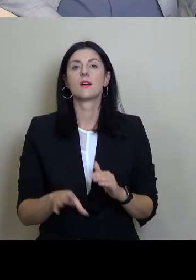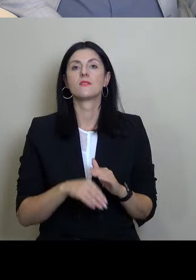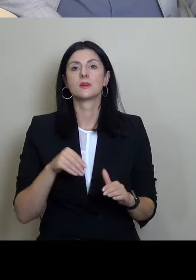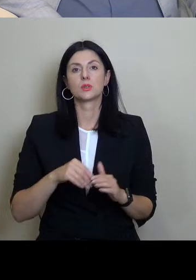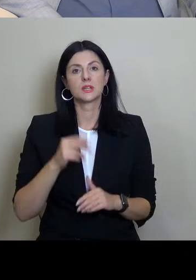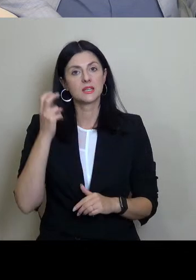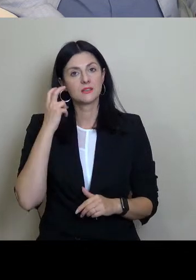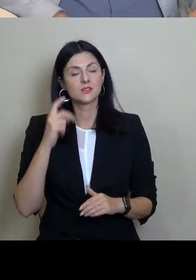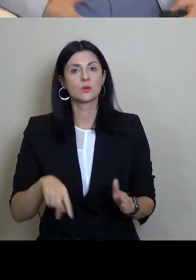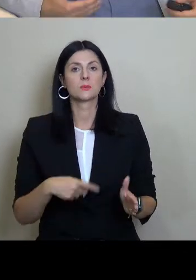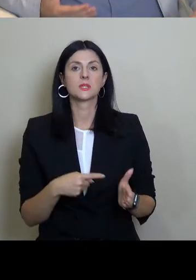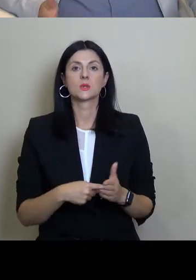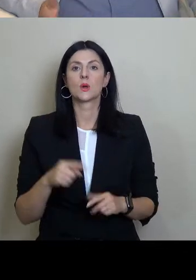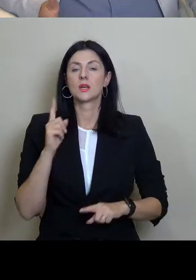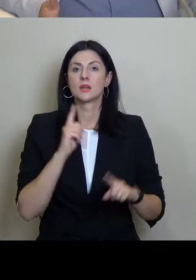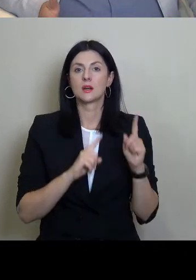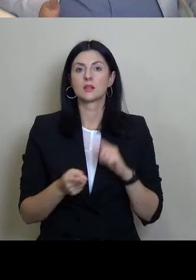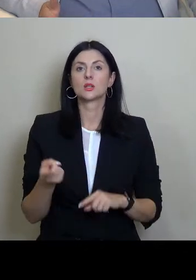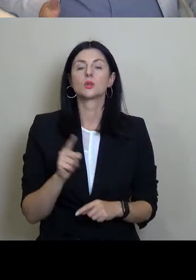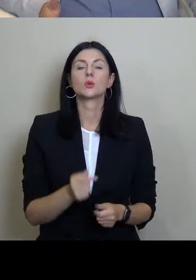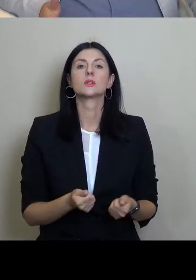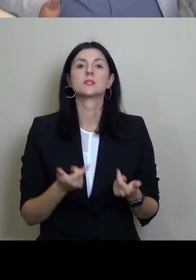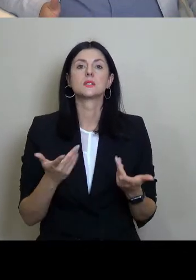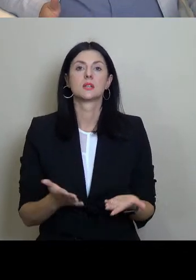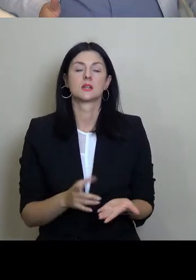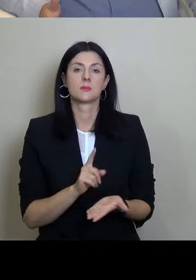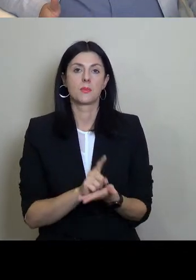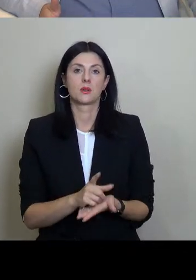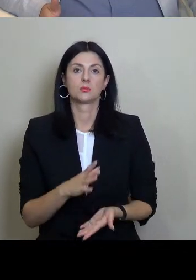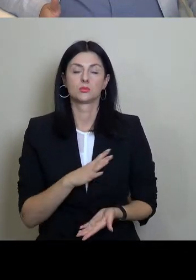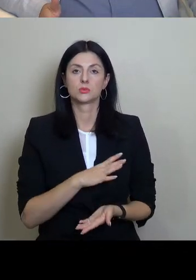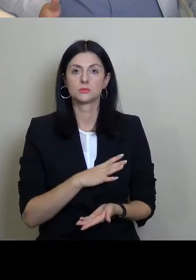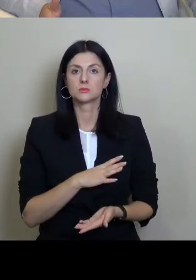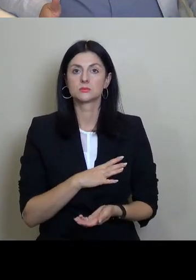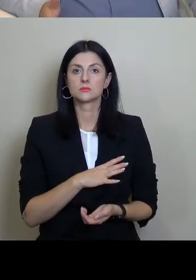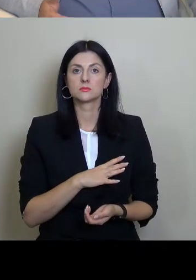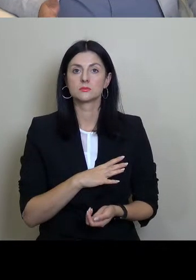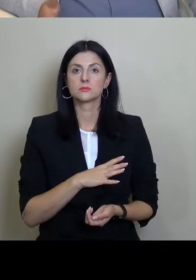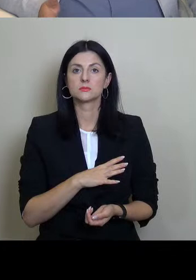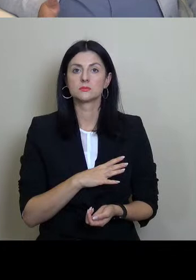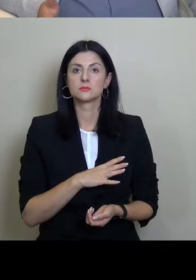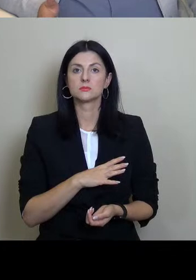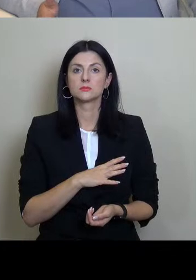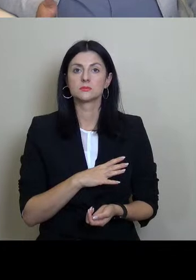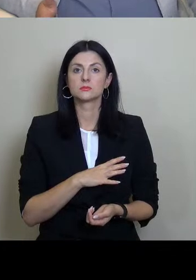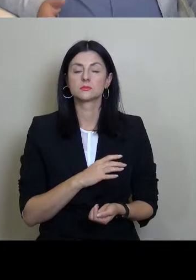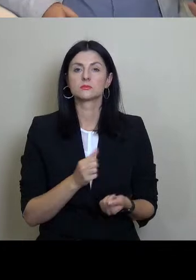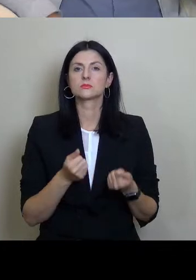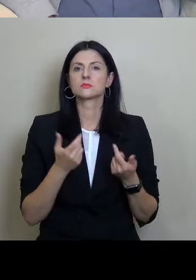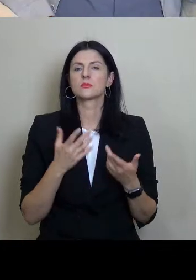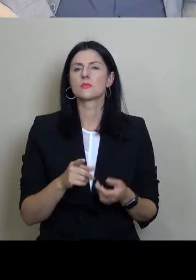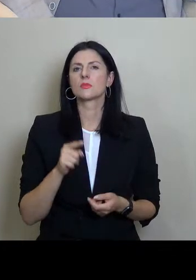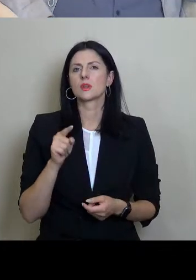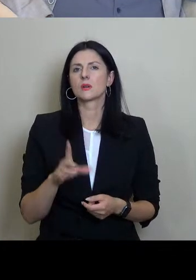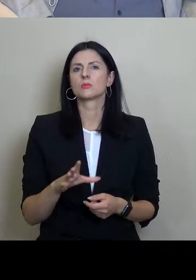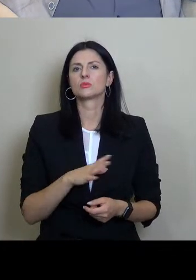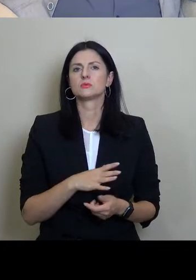election constituencies when having elections to the Kiev City Council. How many of them do we